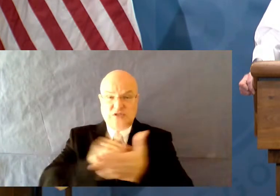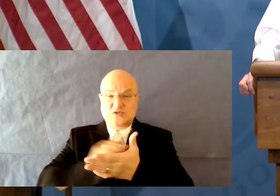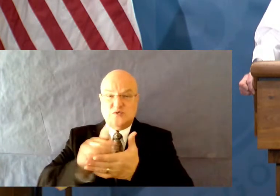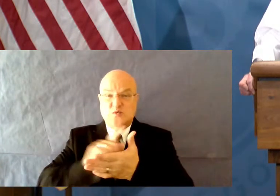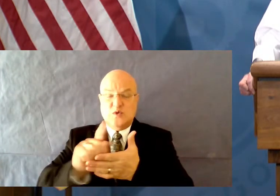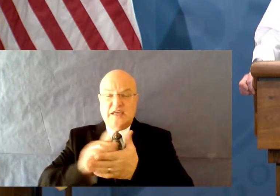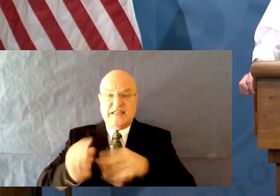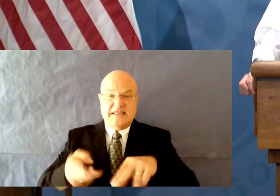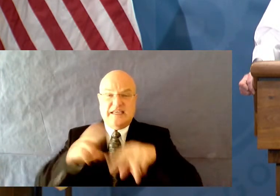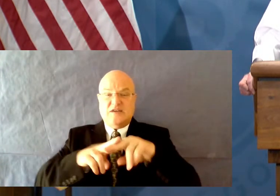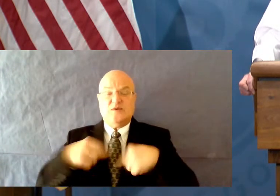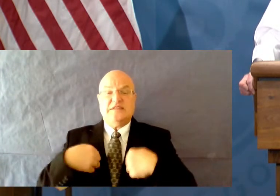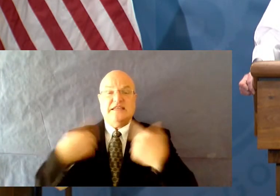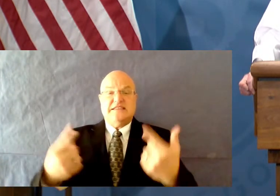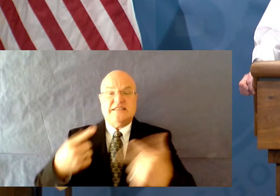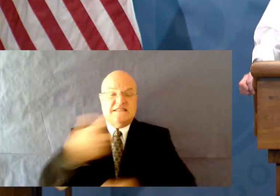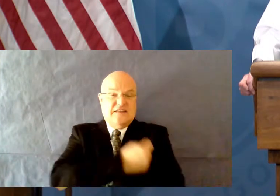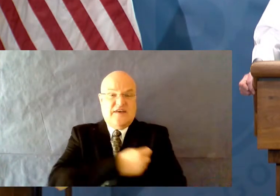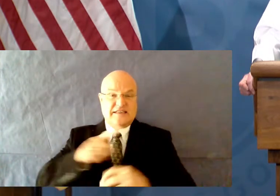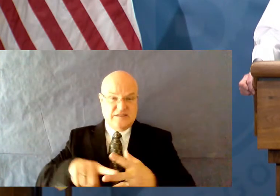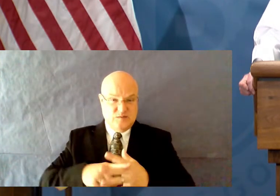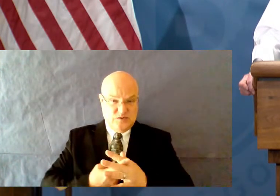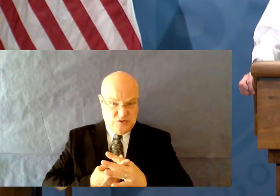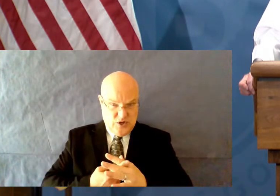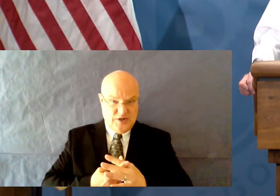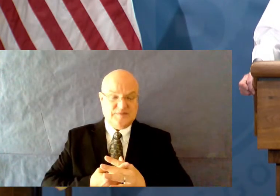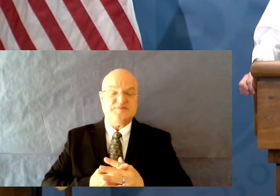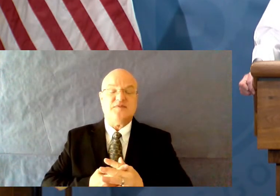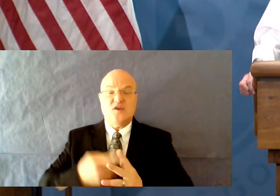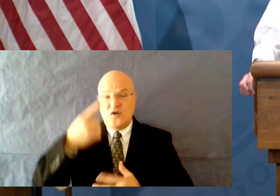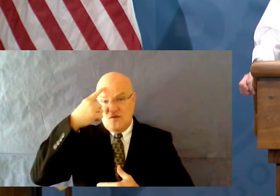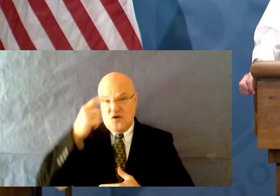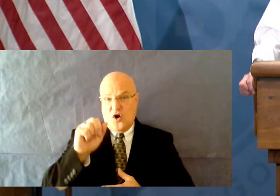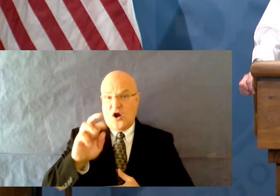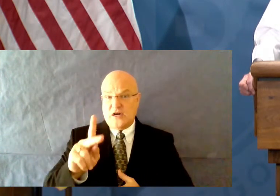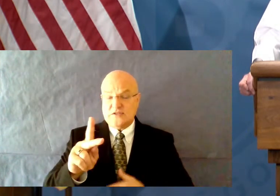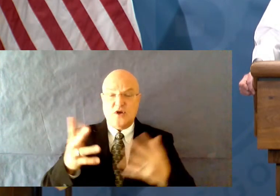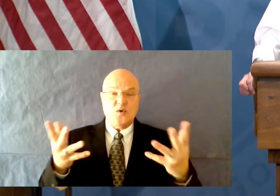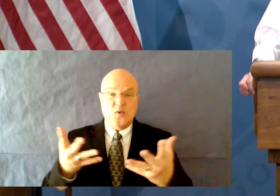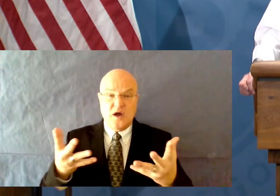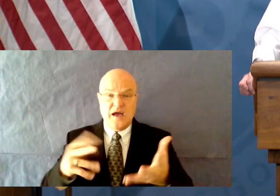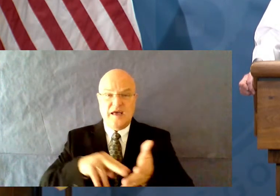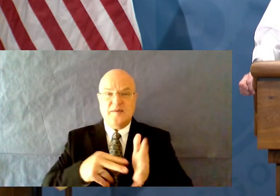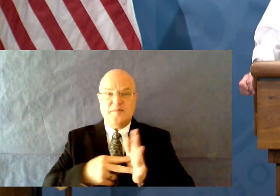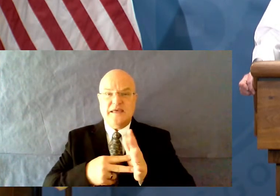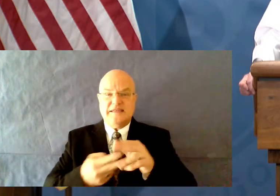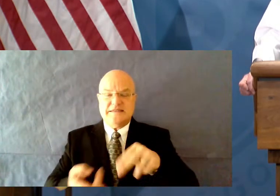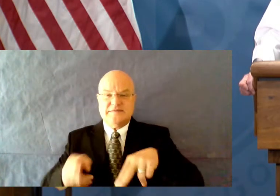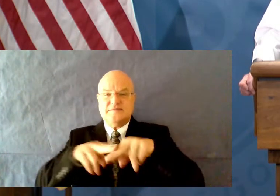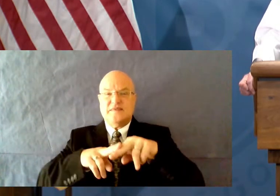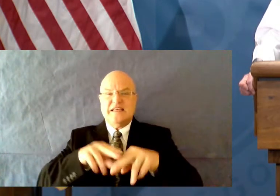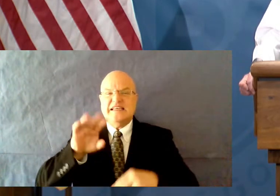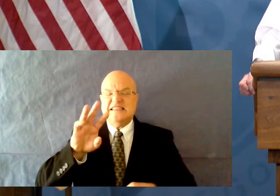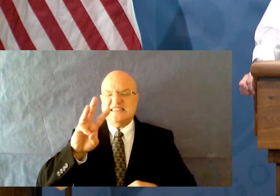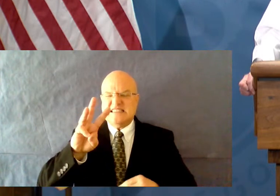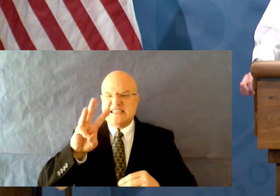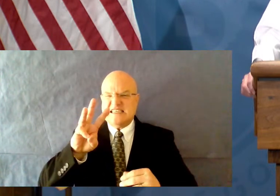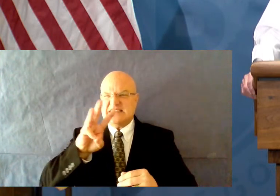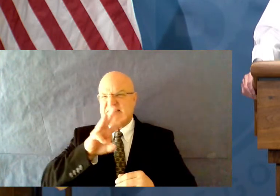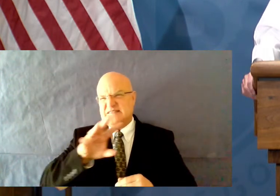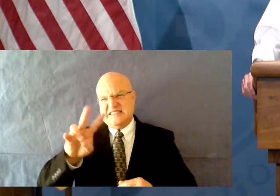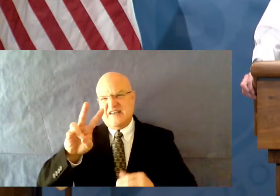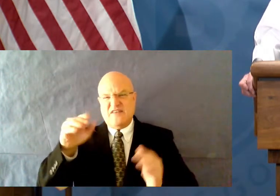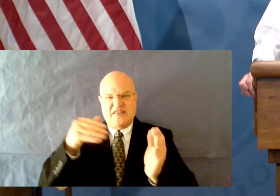our vaccine program was started. For Arkansas, this will mean an additional 6,000 to 7,000 doses per